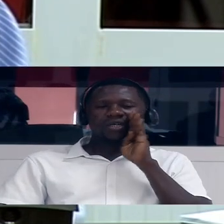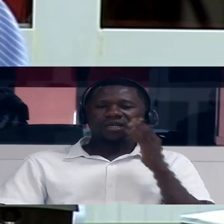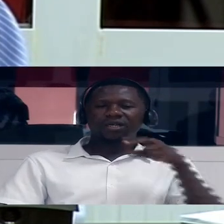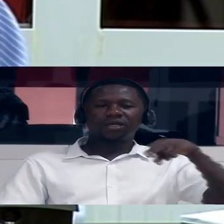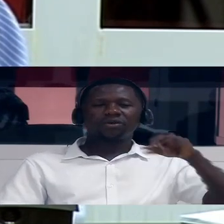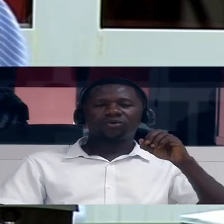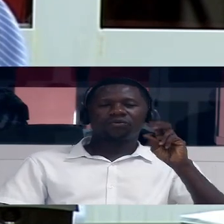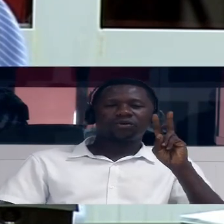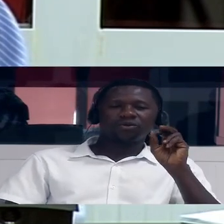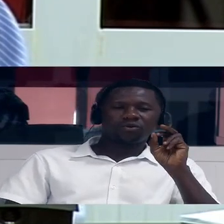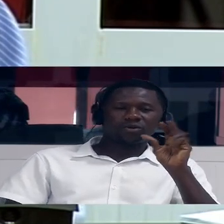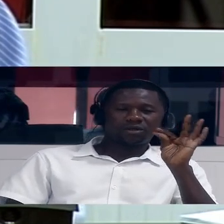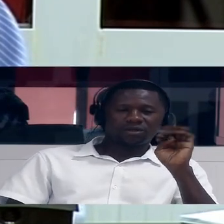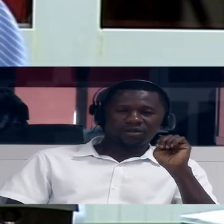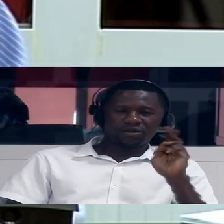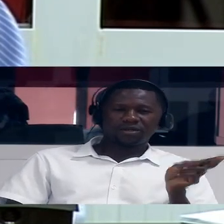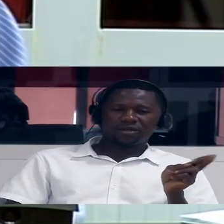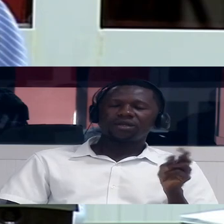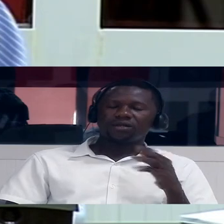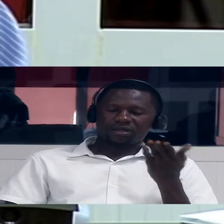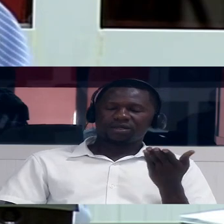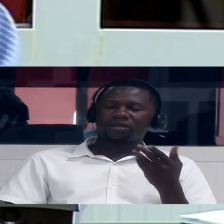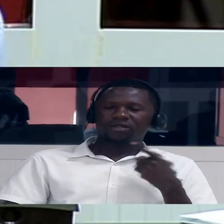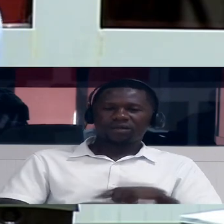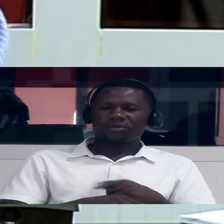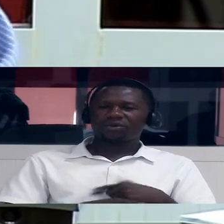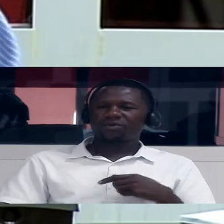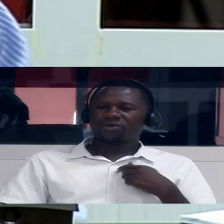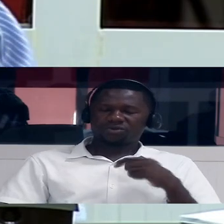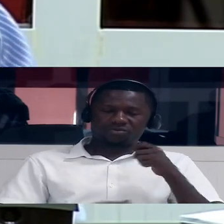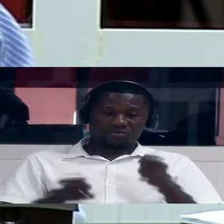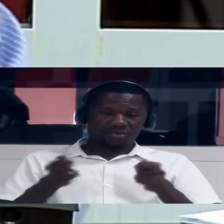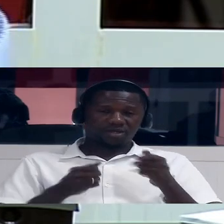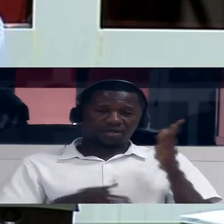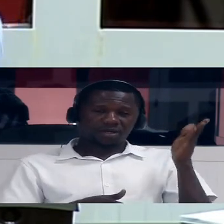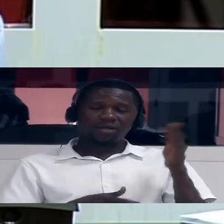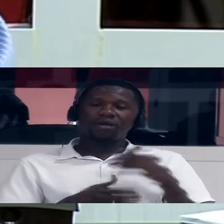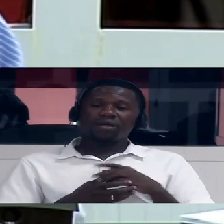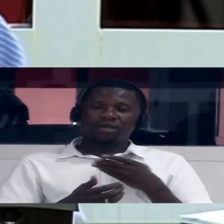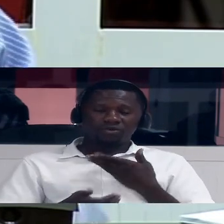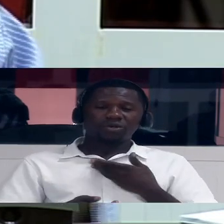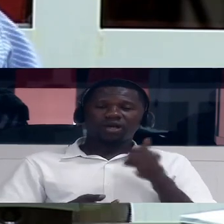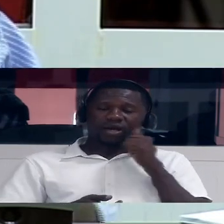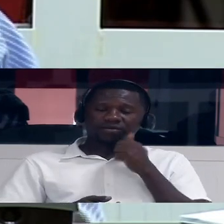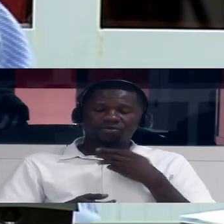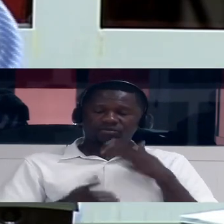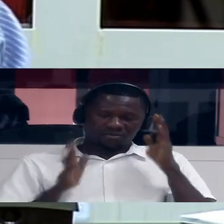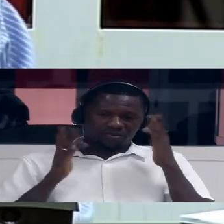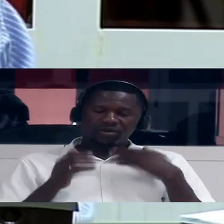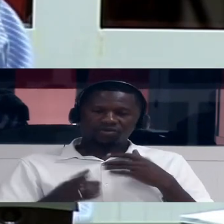there, either human resource manager or something on those lines. And he used to have some issues, and I used to solve them